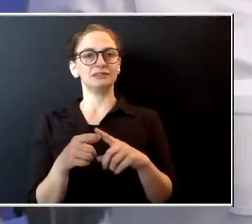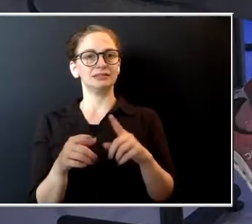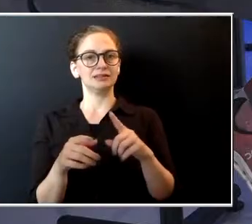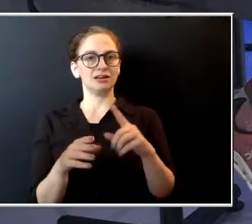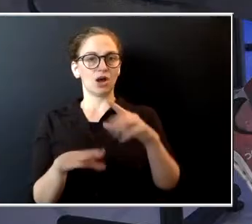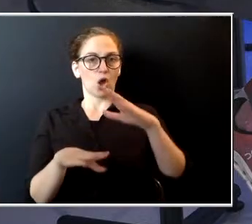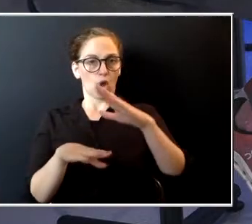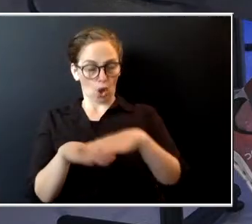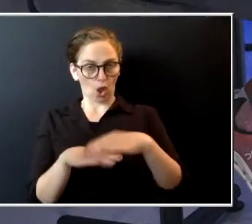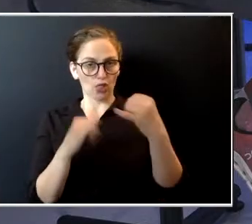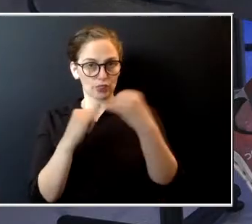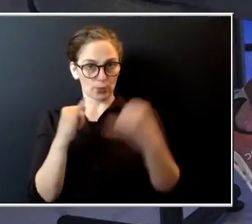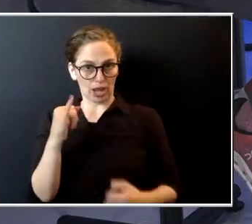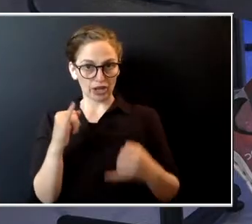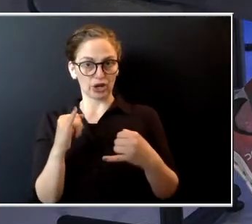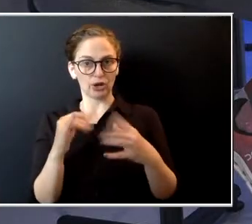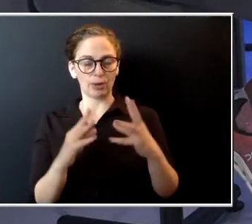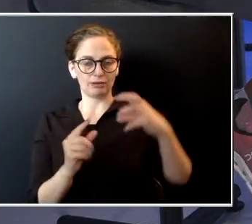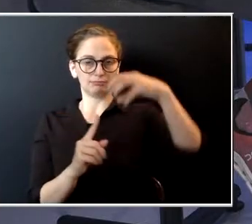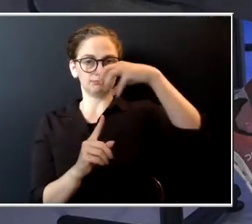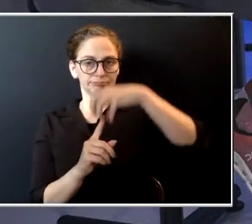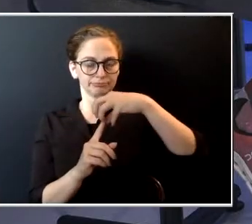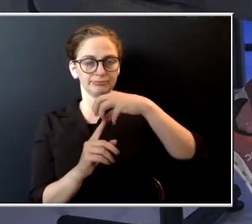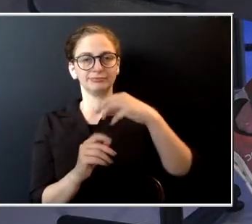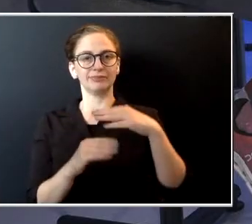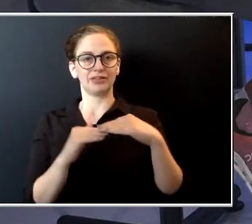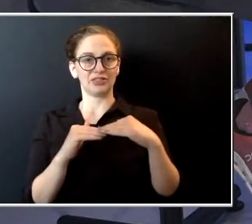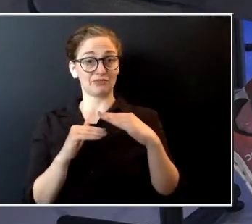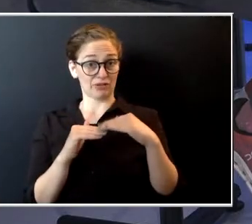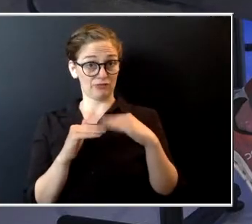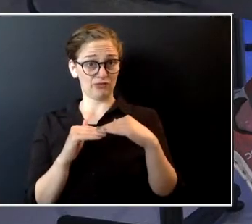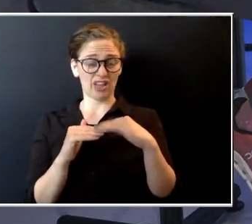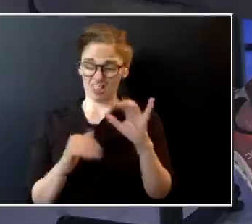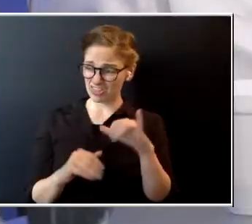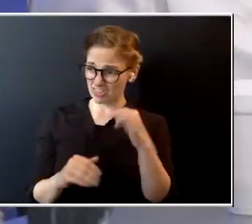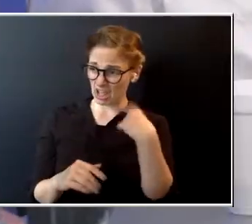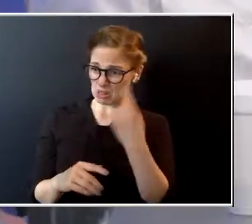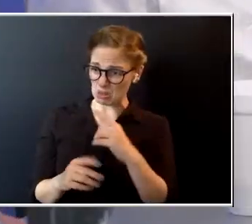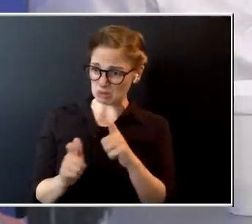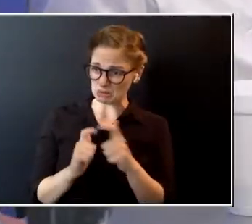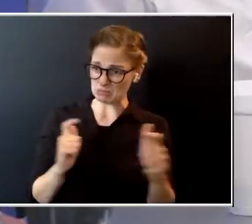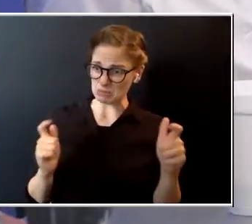to me, but it goes inside the heart pretty well. Huh? It does, and that's actually the very